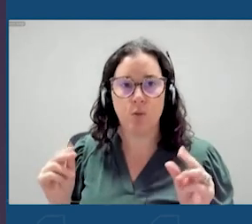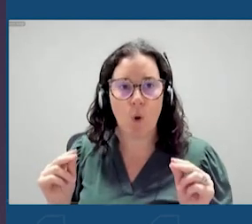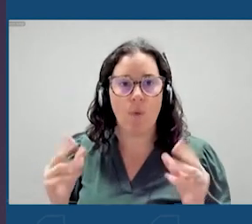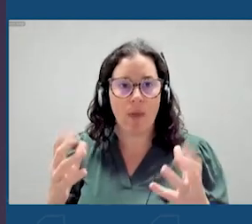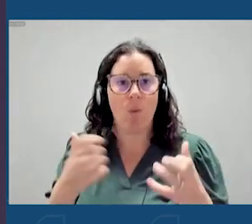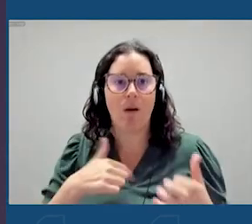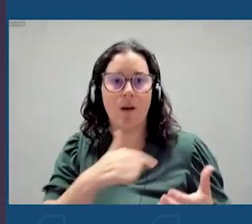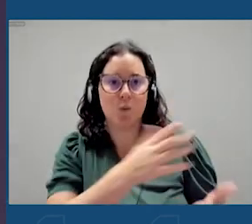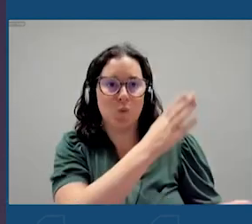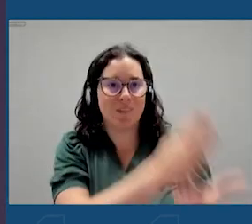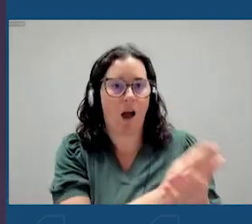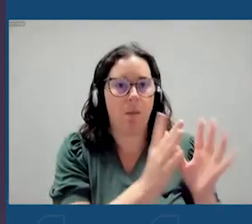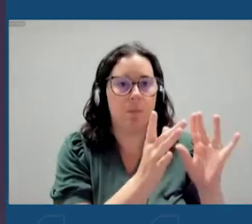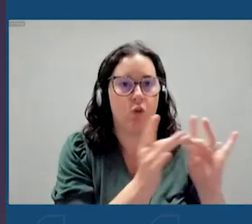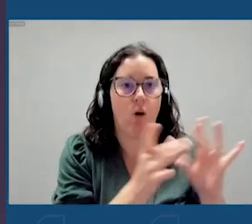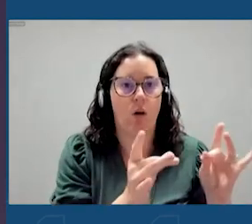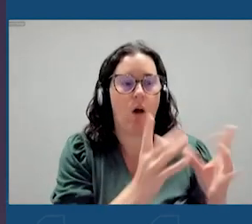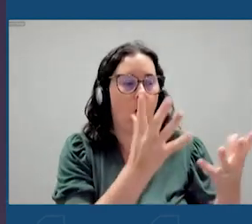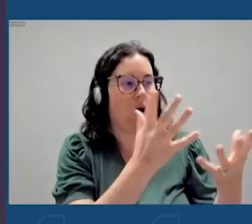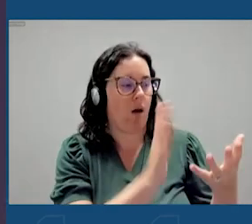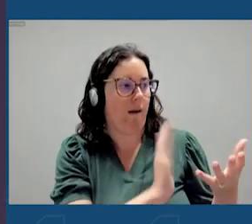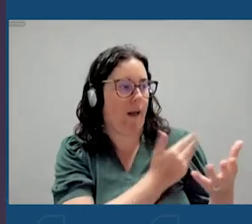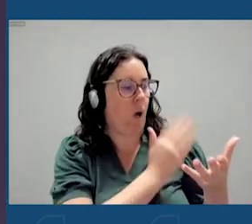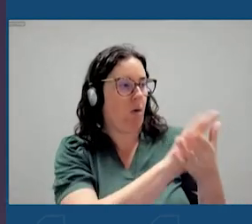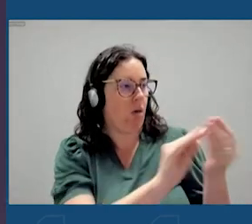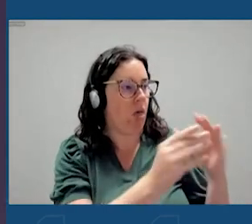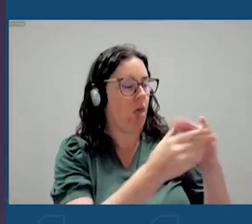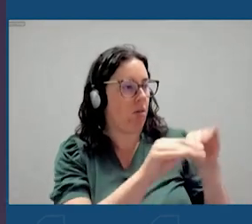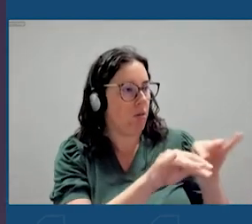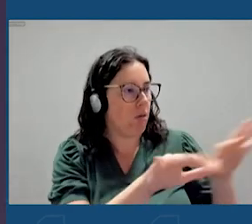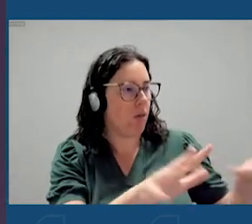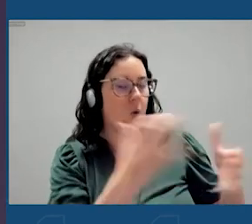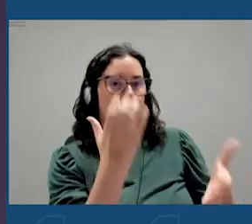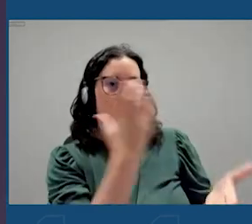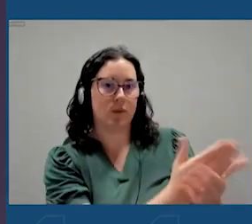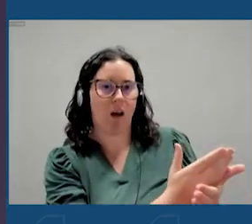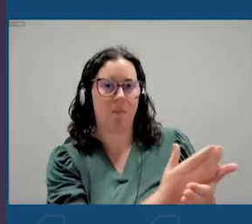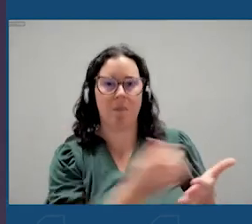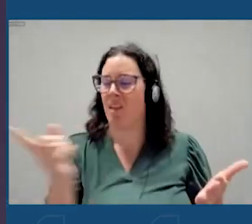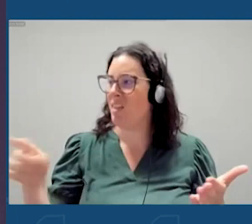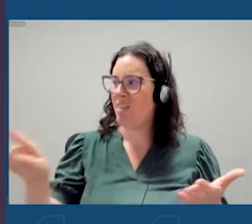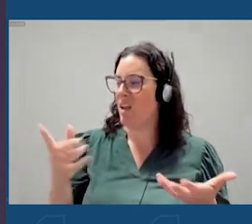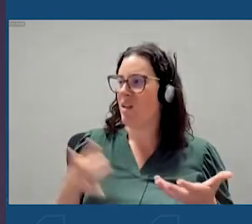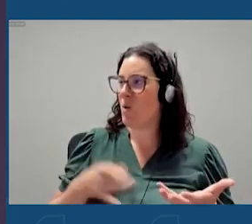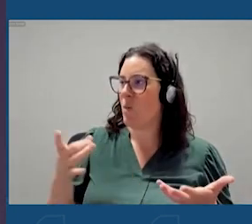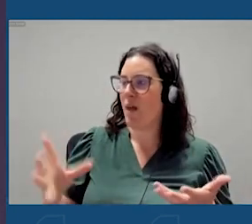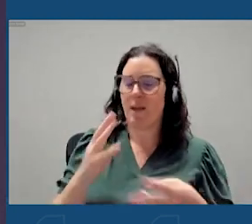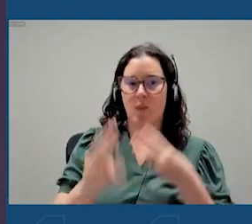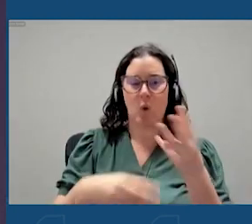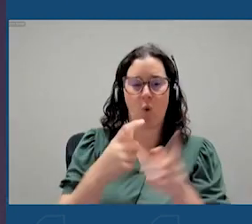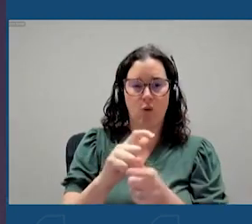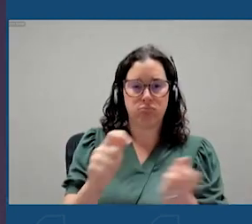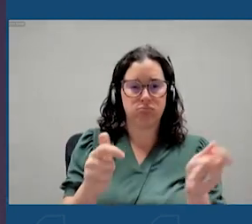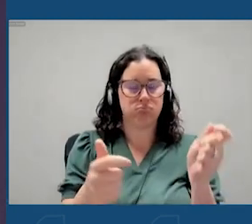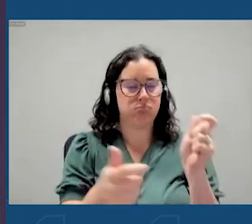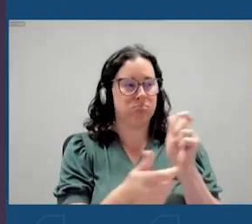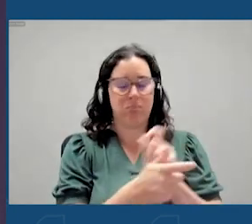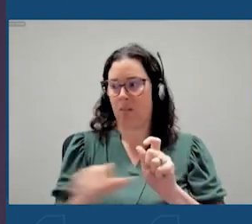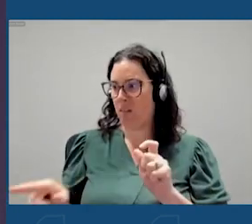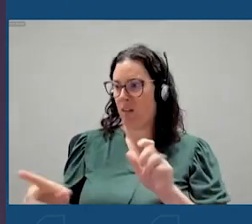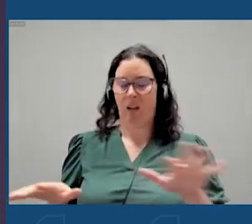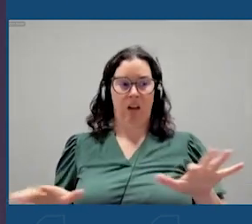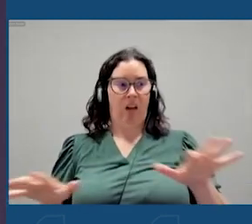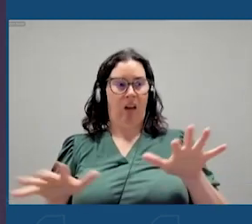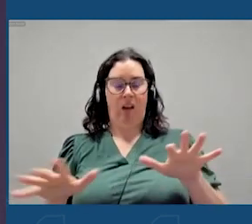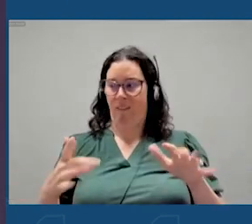us. They don't like the way the world is changing around them. And it is that very diversity that